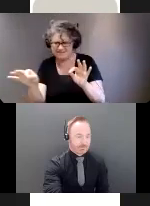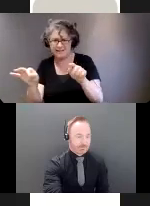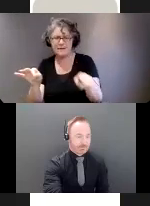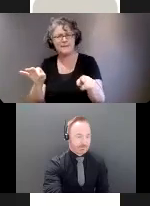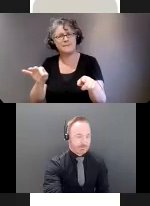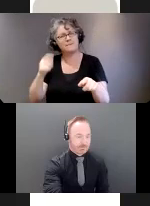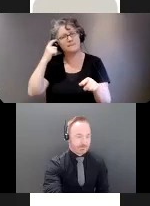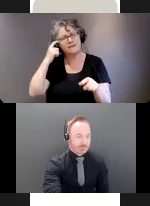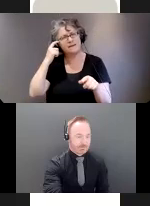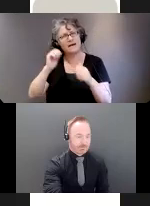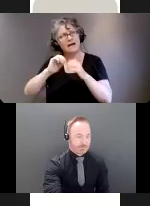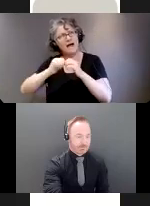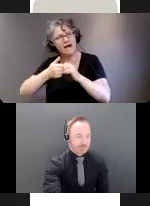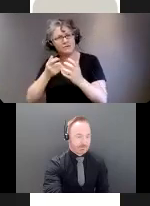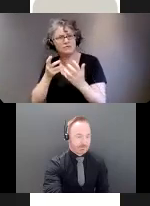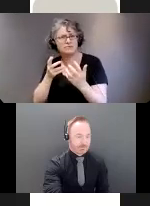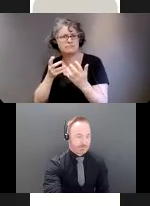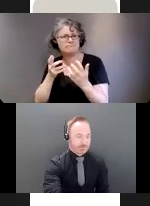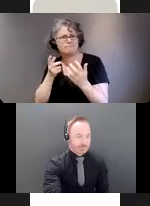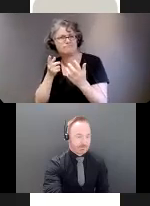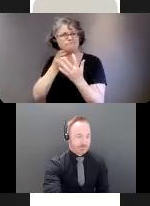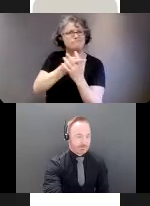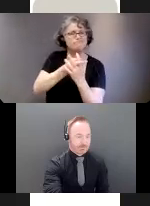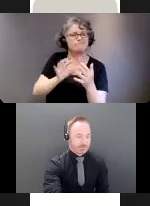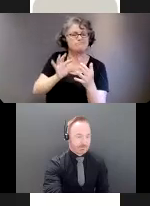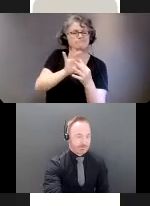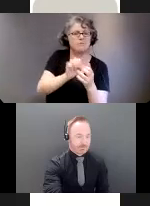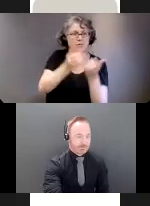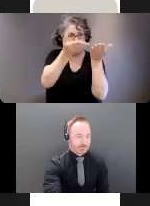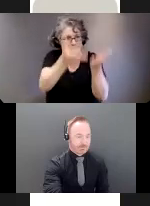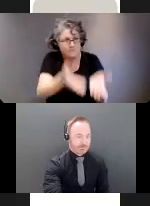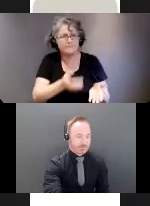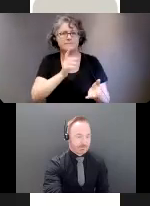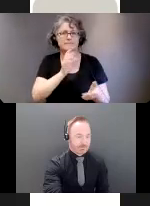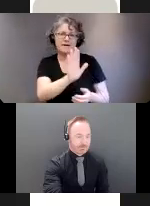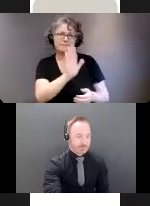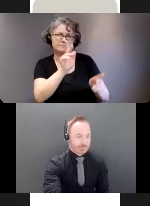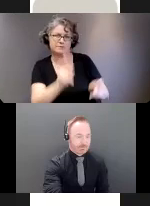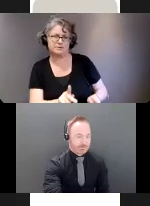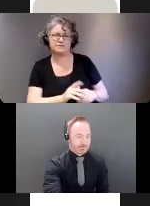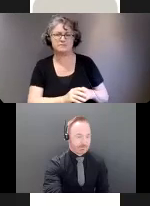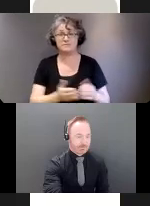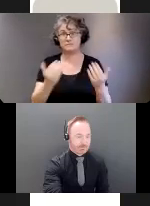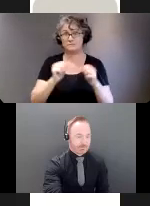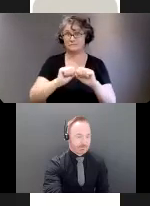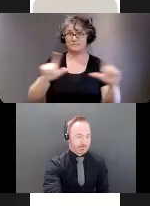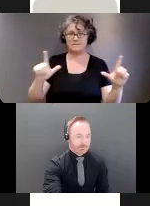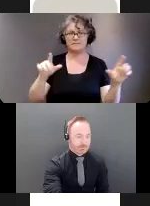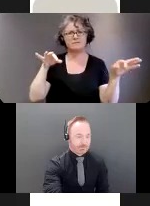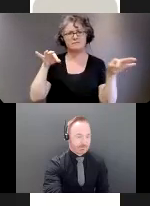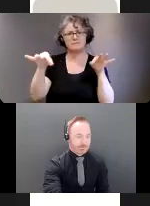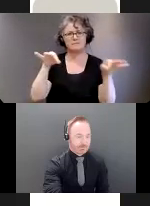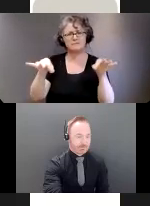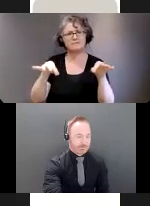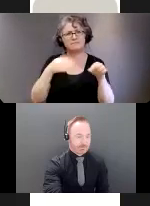about how to actually connect. So we'll move on to the next slide that just goes over,